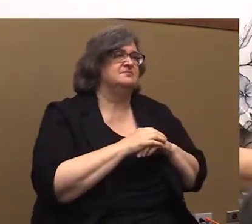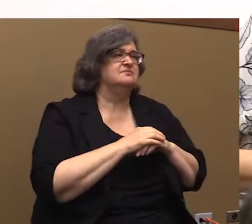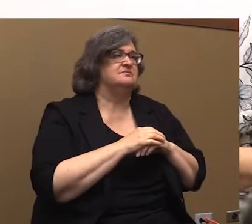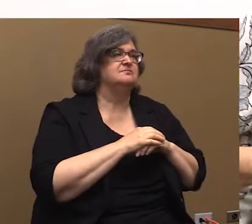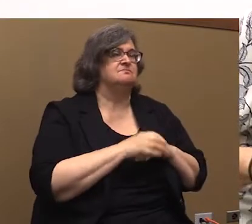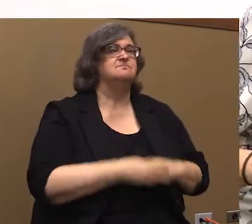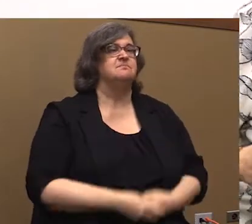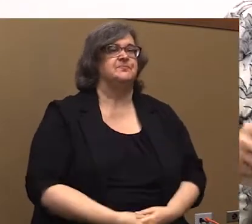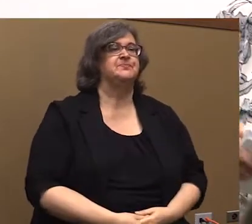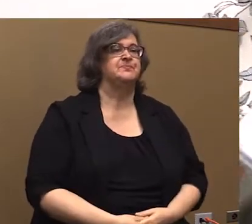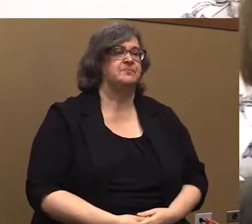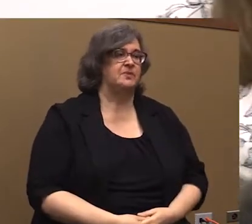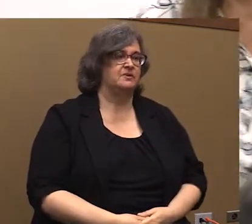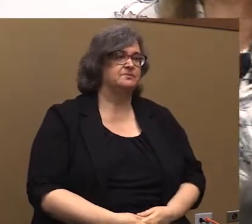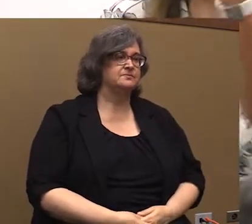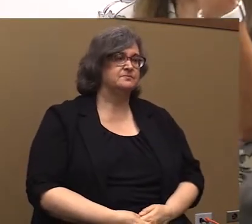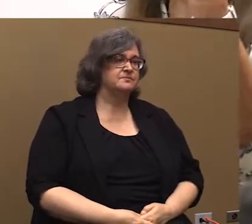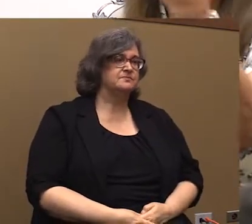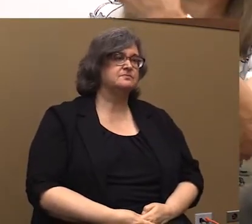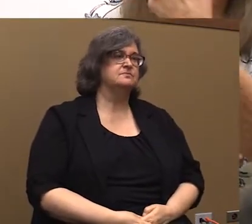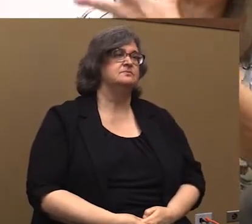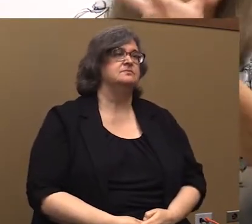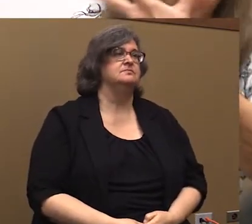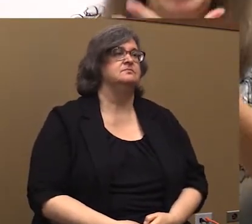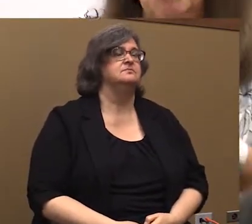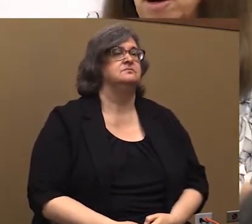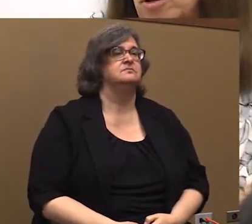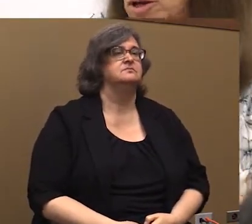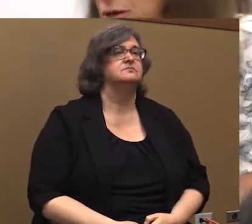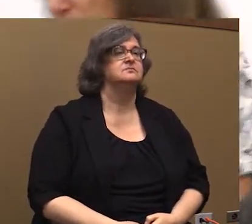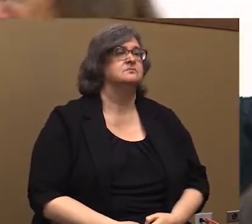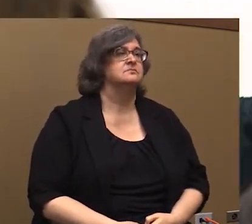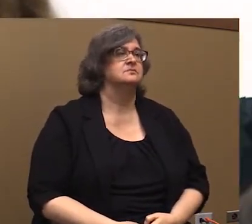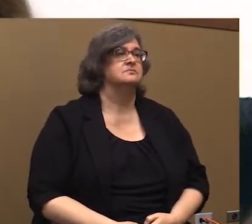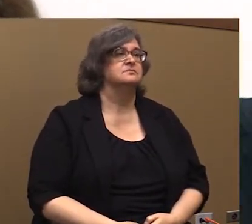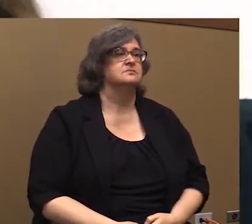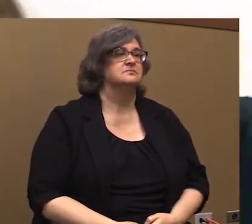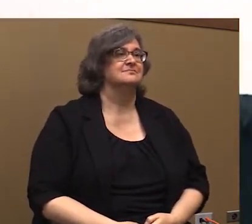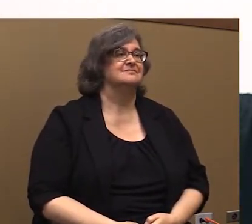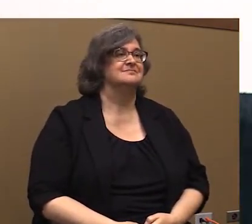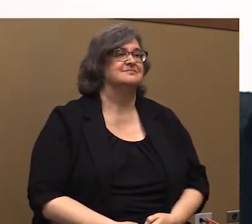Probably like share, so like 1 every 2 or 3 people.